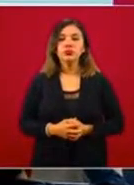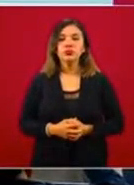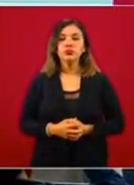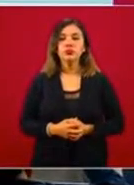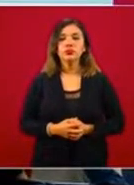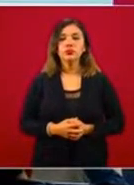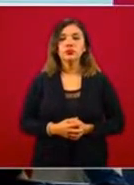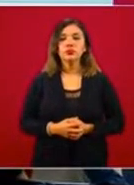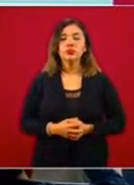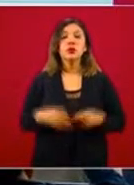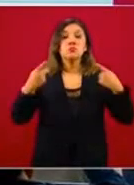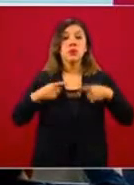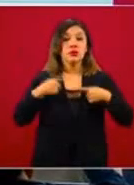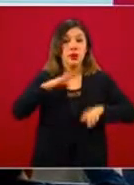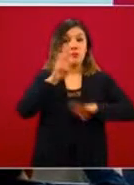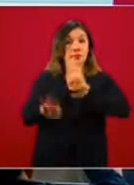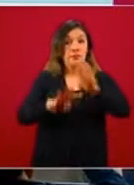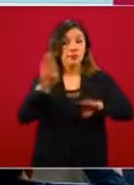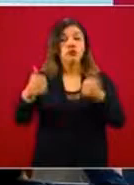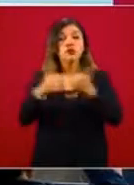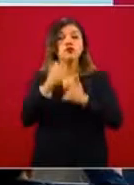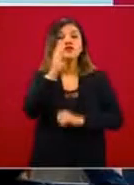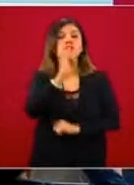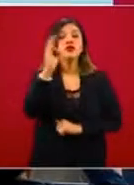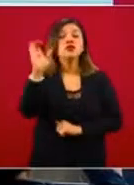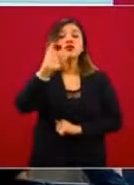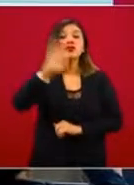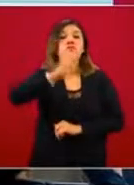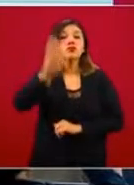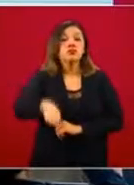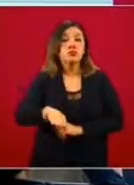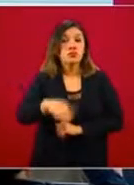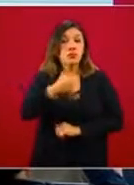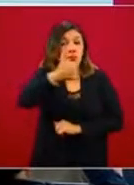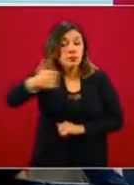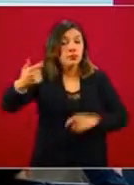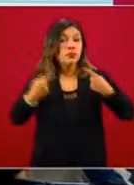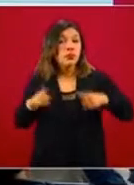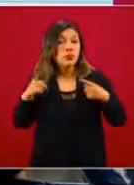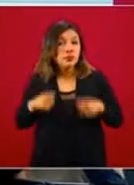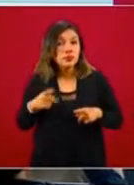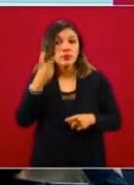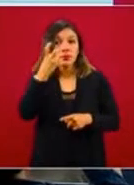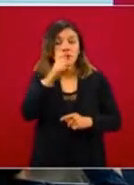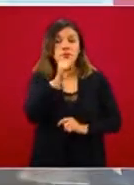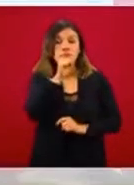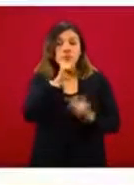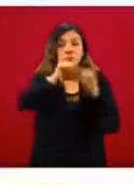Here we see distribution of deaths by date of occurrence.